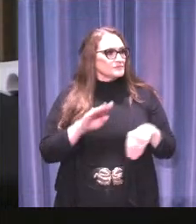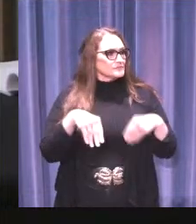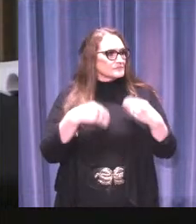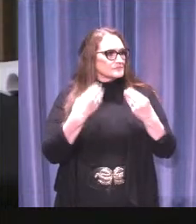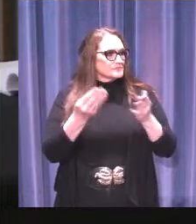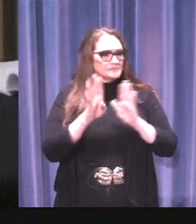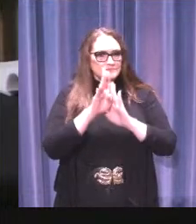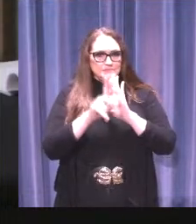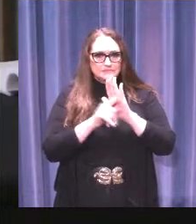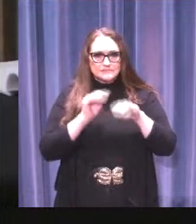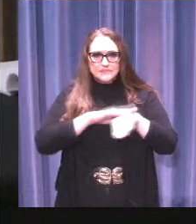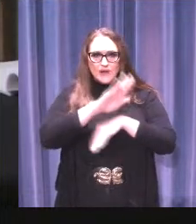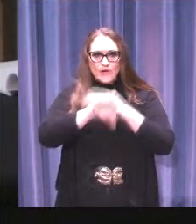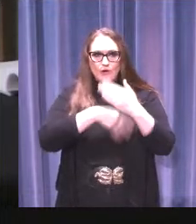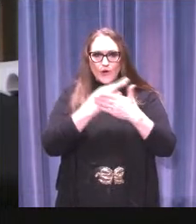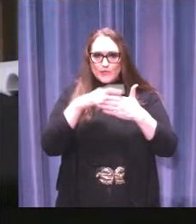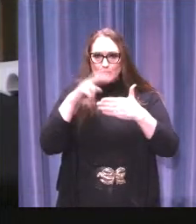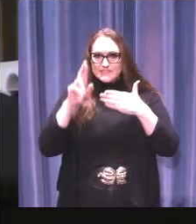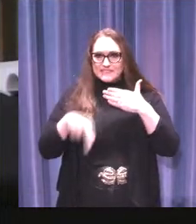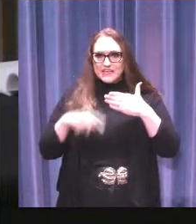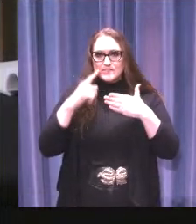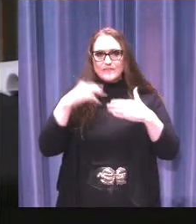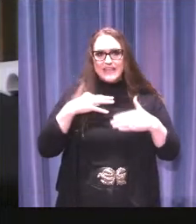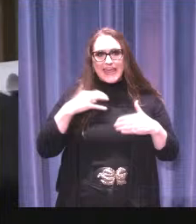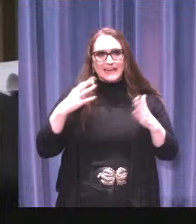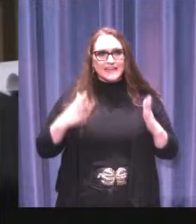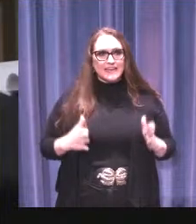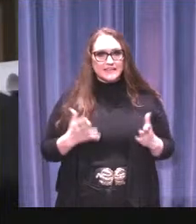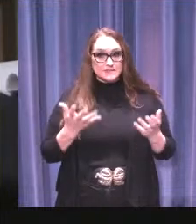background on all of the results of the candidates?